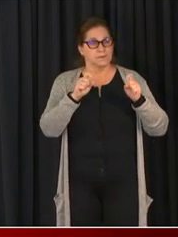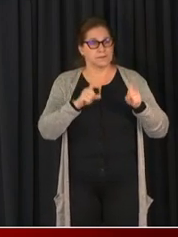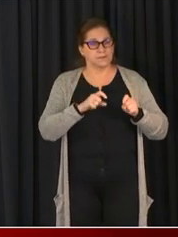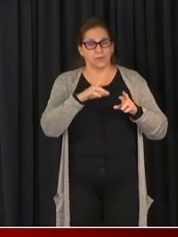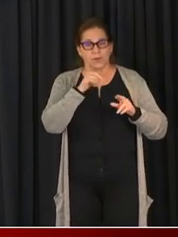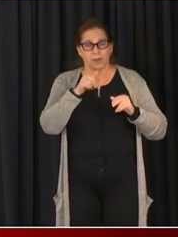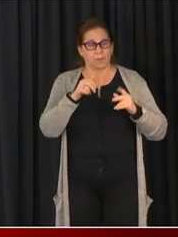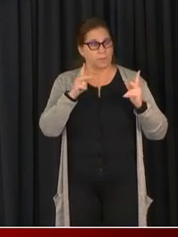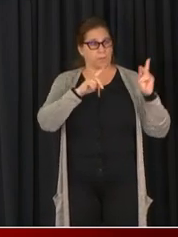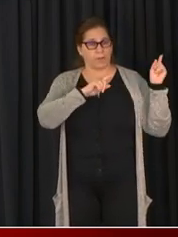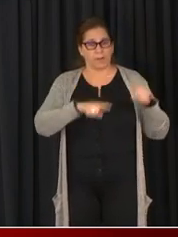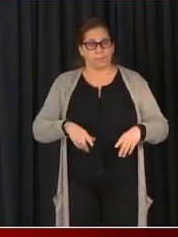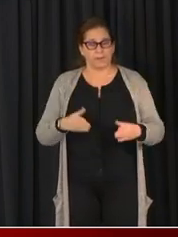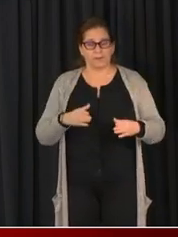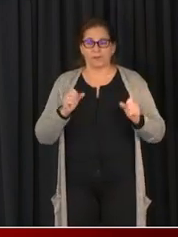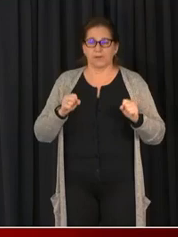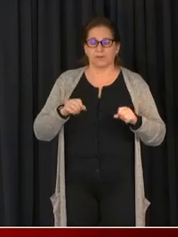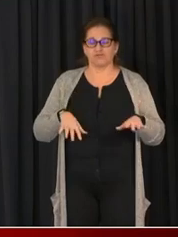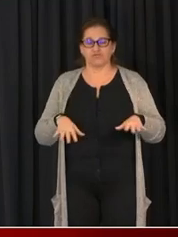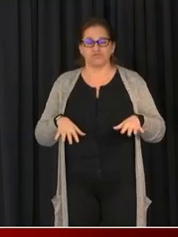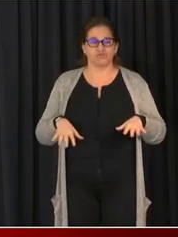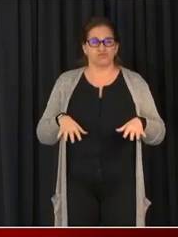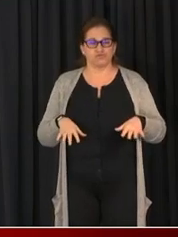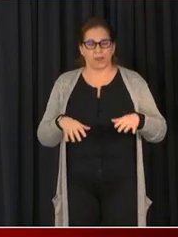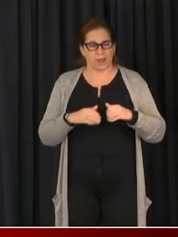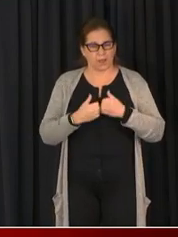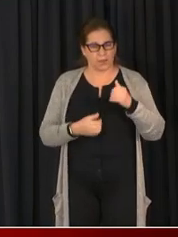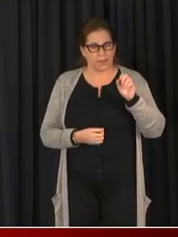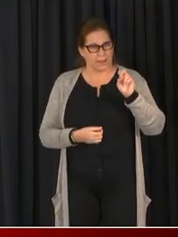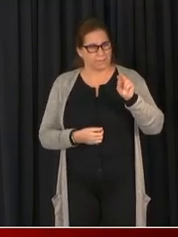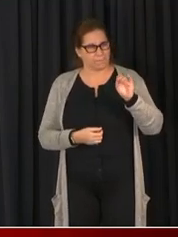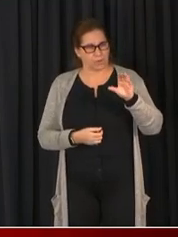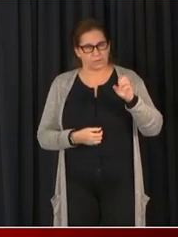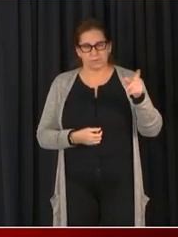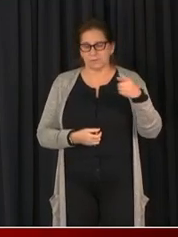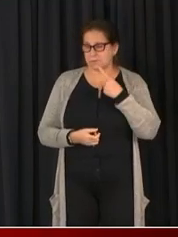mentioned how that private institutions can